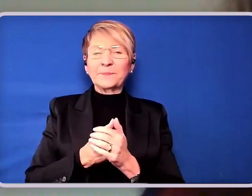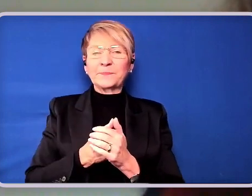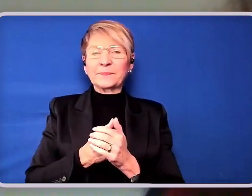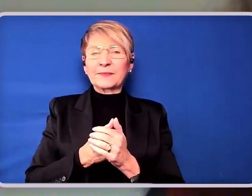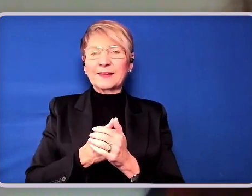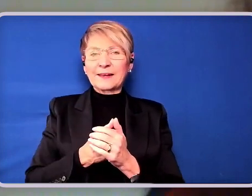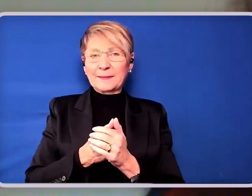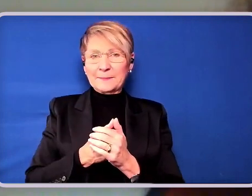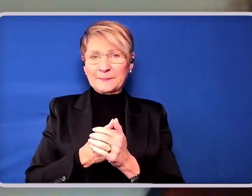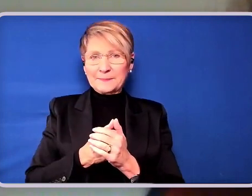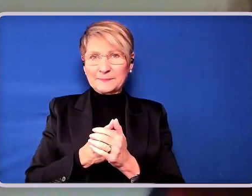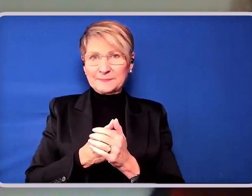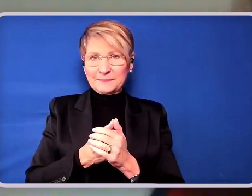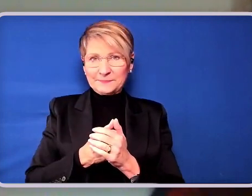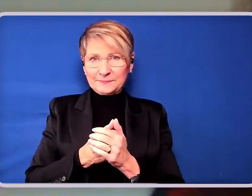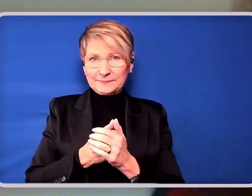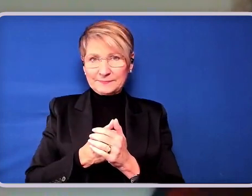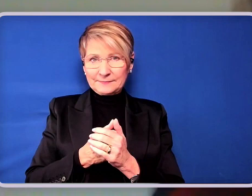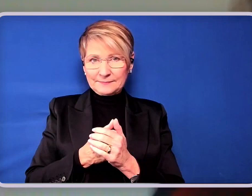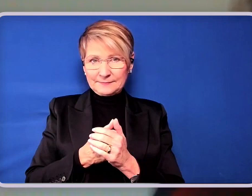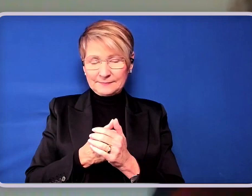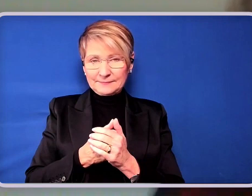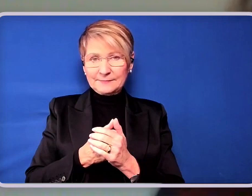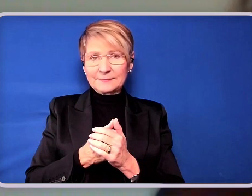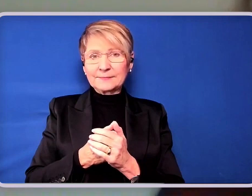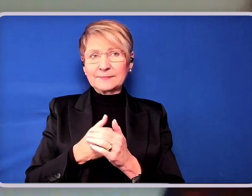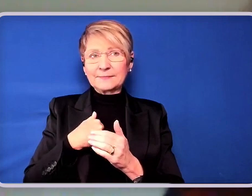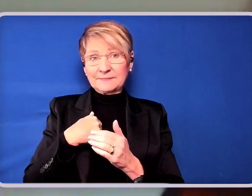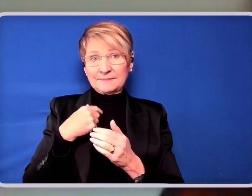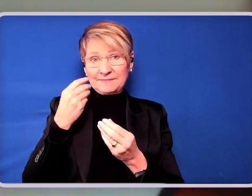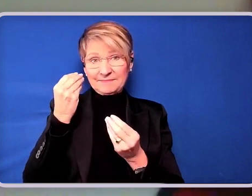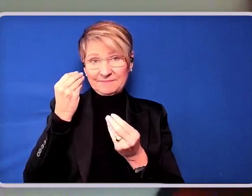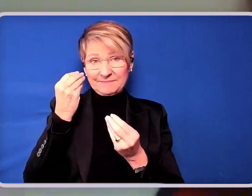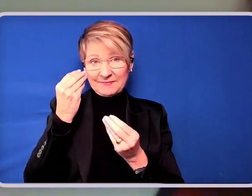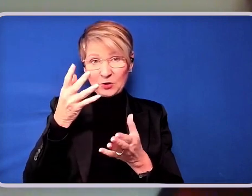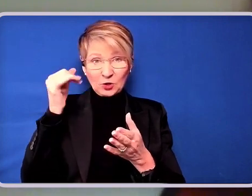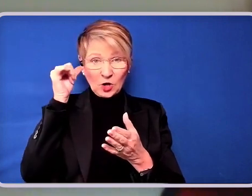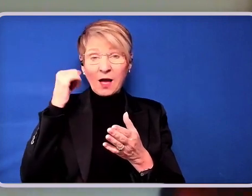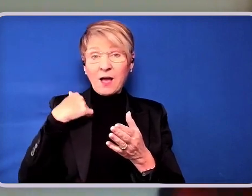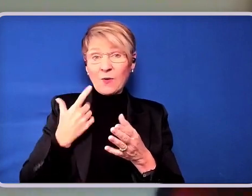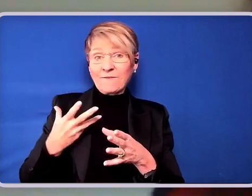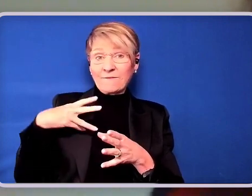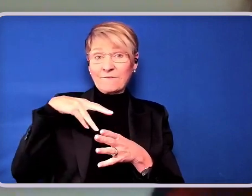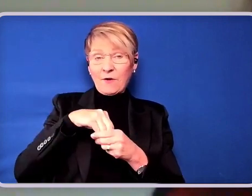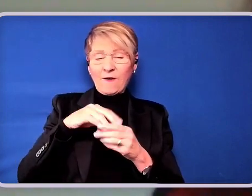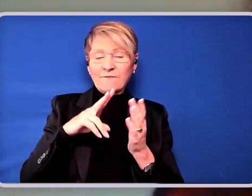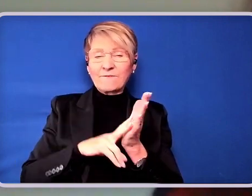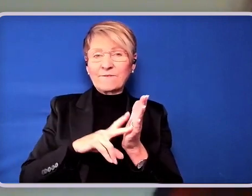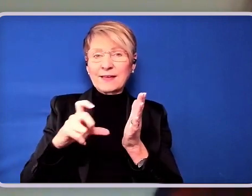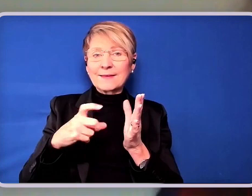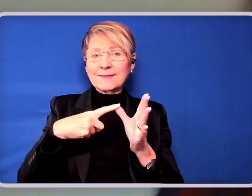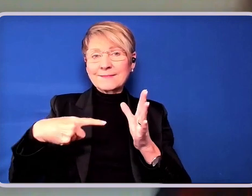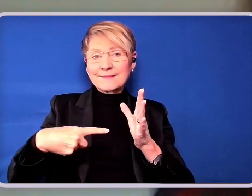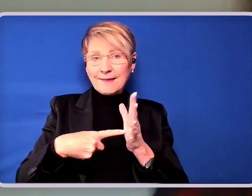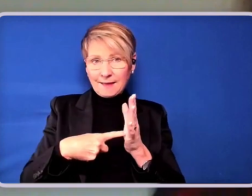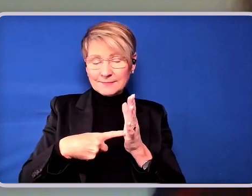a little on point to the presentation. I was in a VCAT mediation yesterday, and